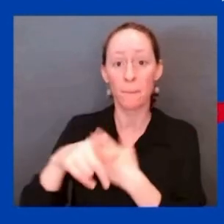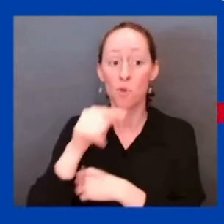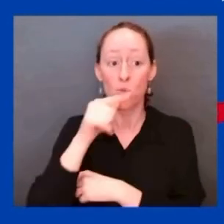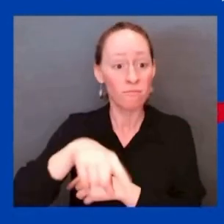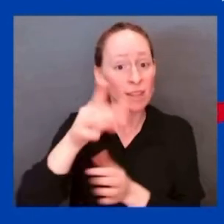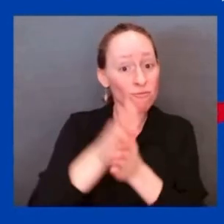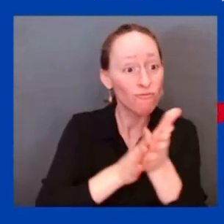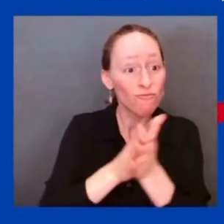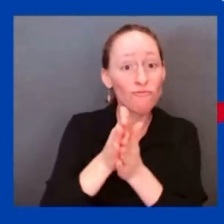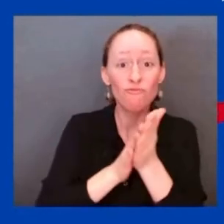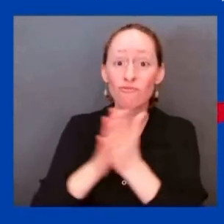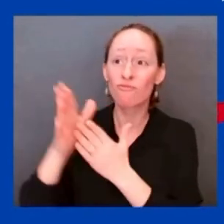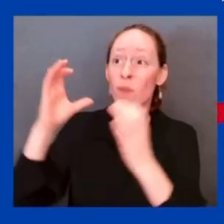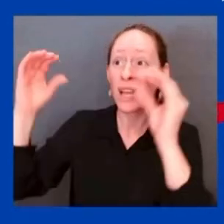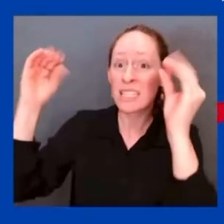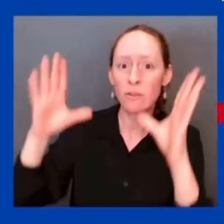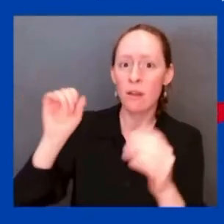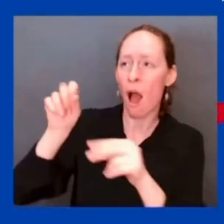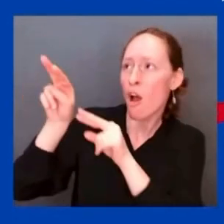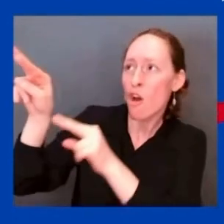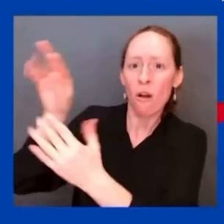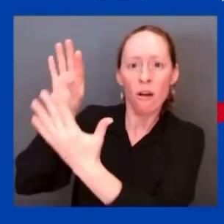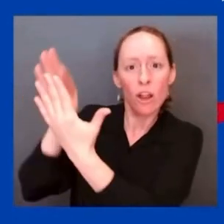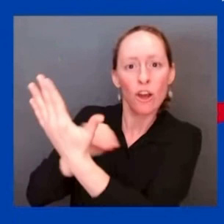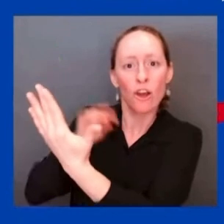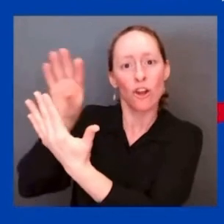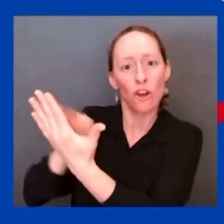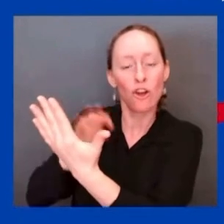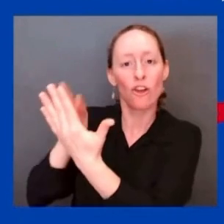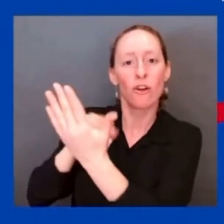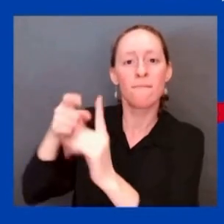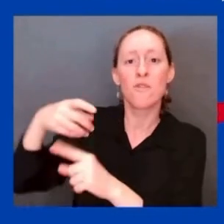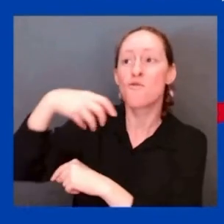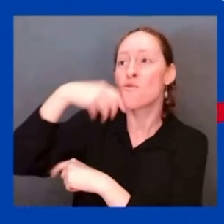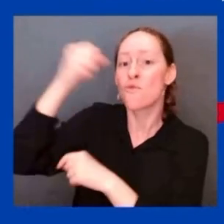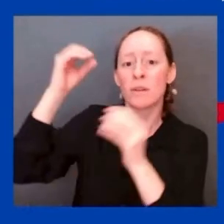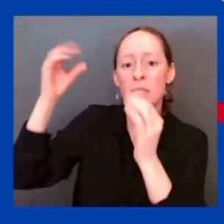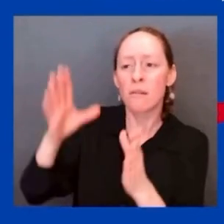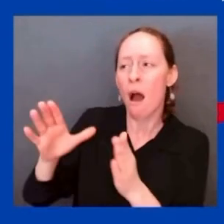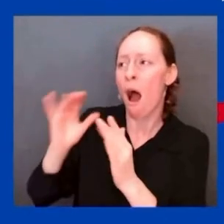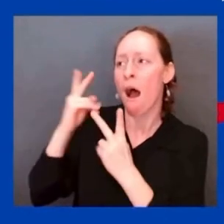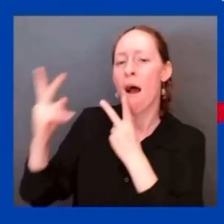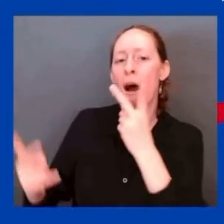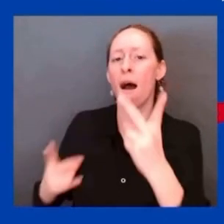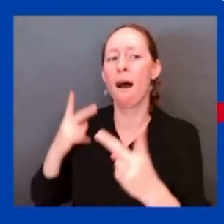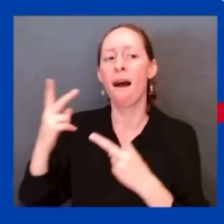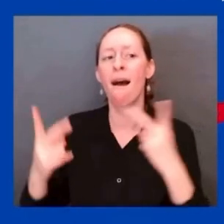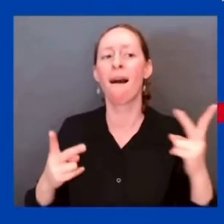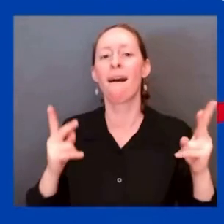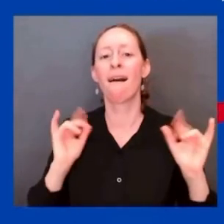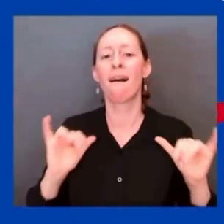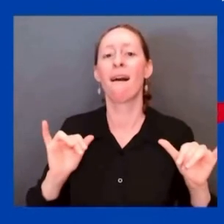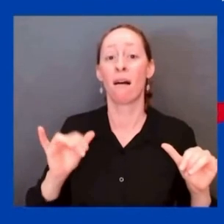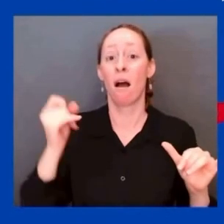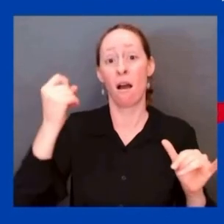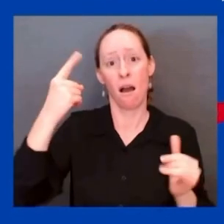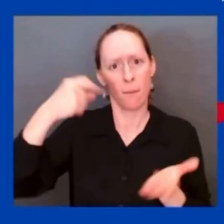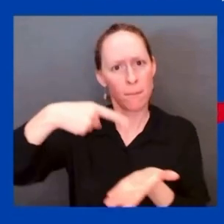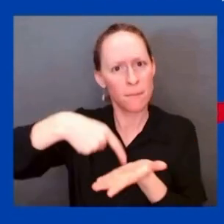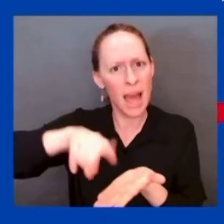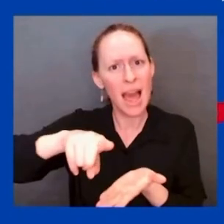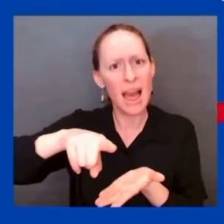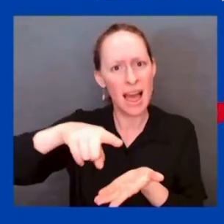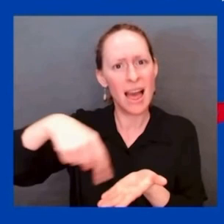you while earning a paycheck and not having to take on more student debt. Another thing we can do is to help with the